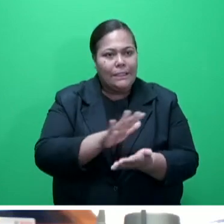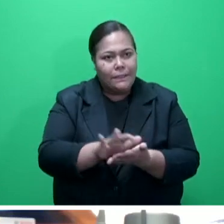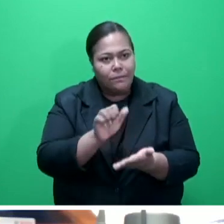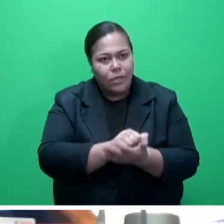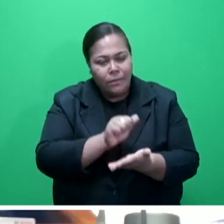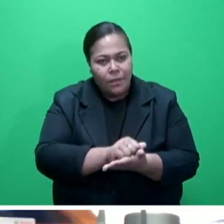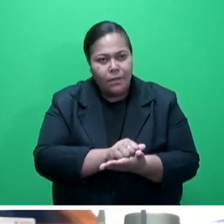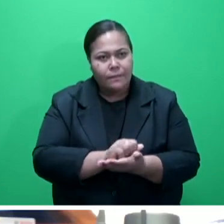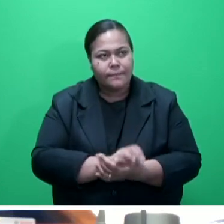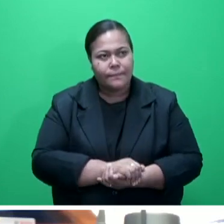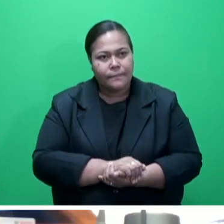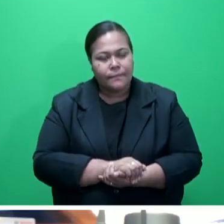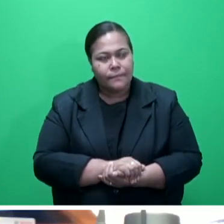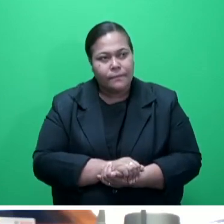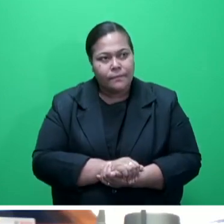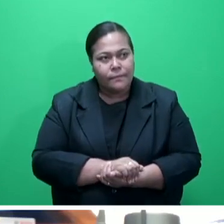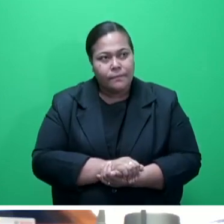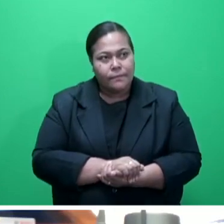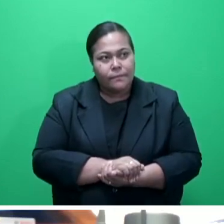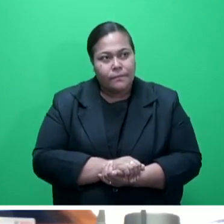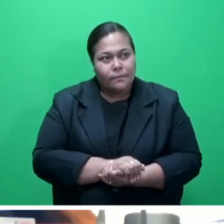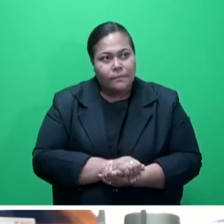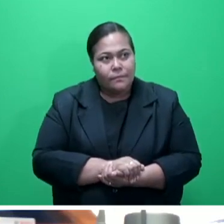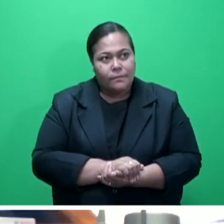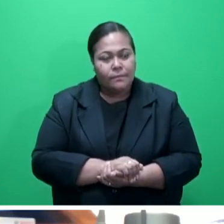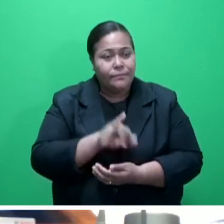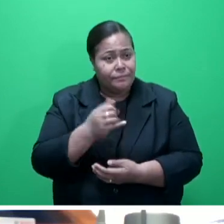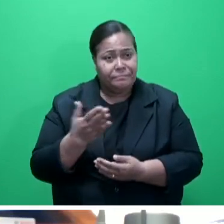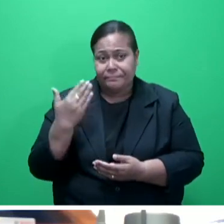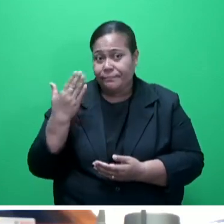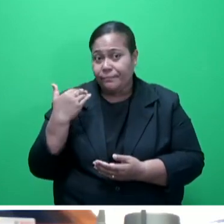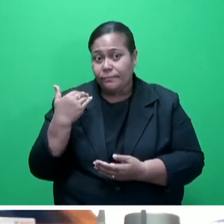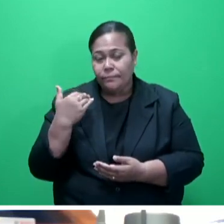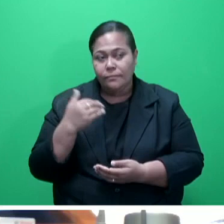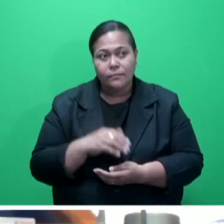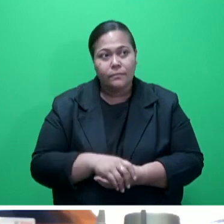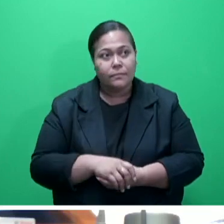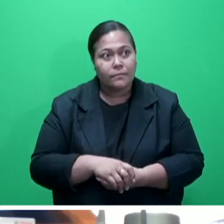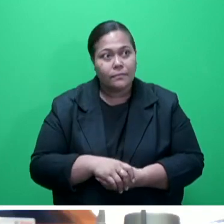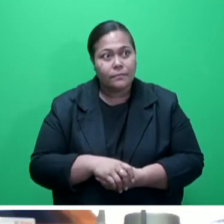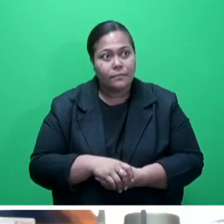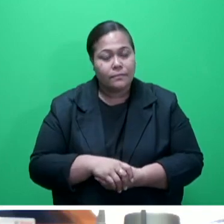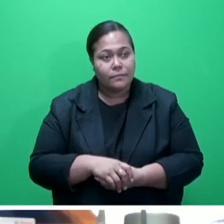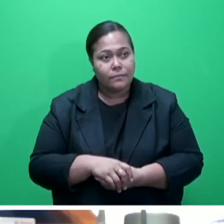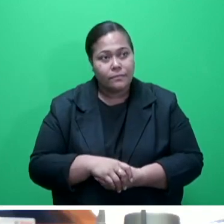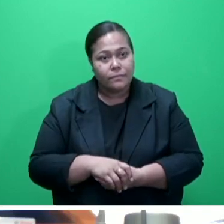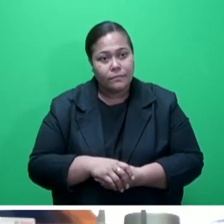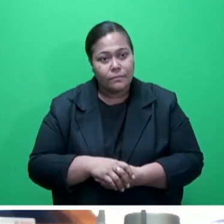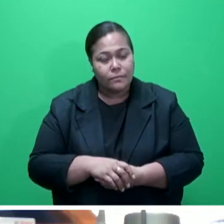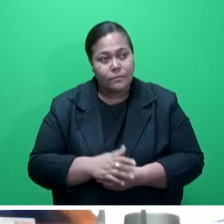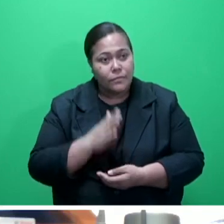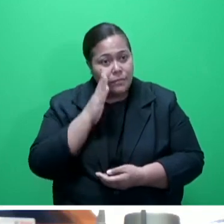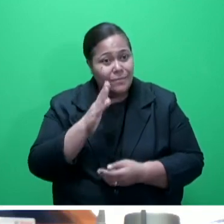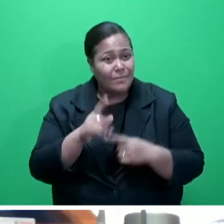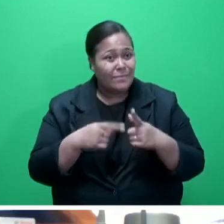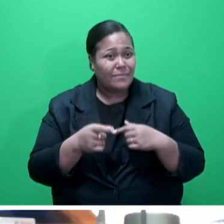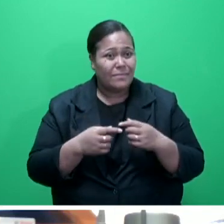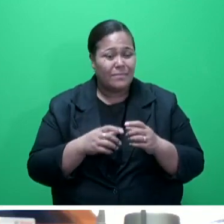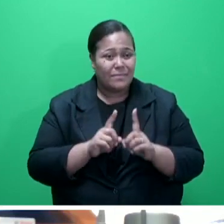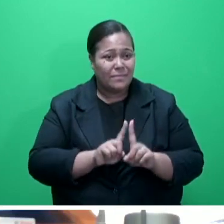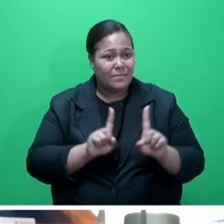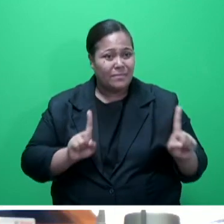then of course, recently we just saw a couple of days ago about the social distancing on the planes